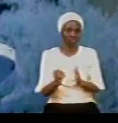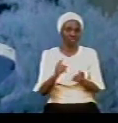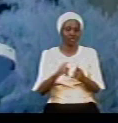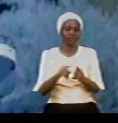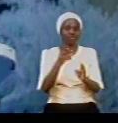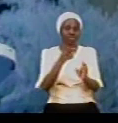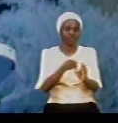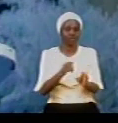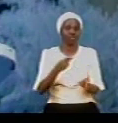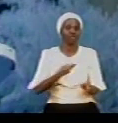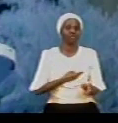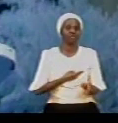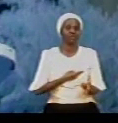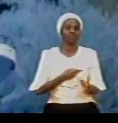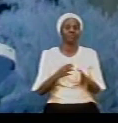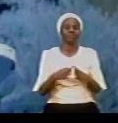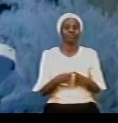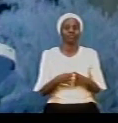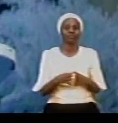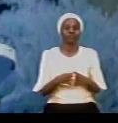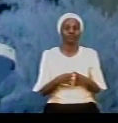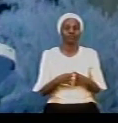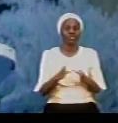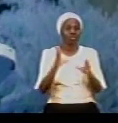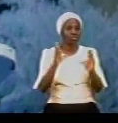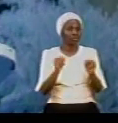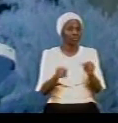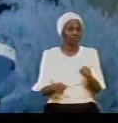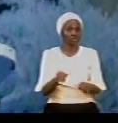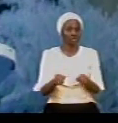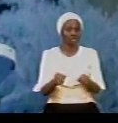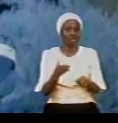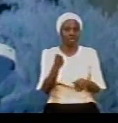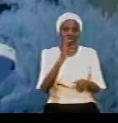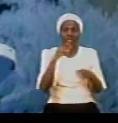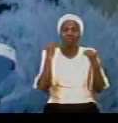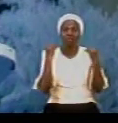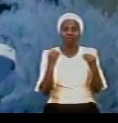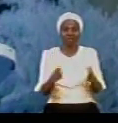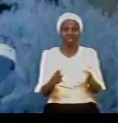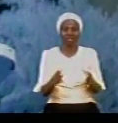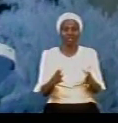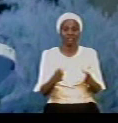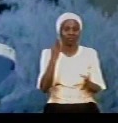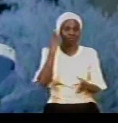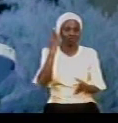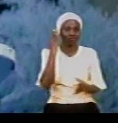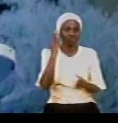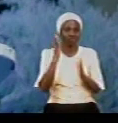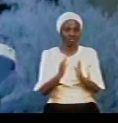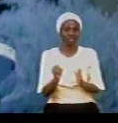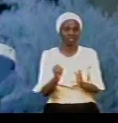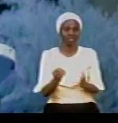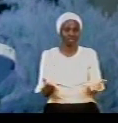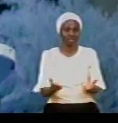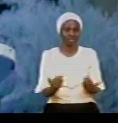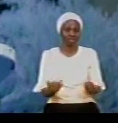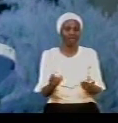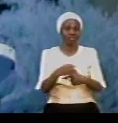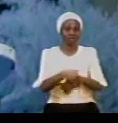tonight from different denominations. And we want to recognize your presence